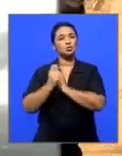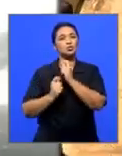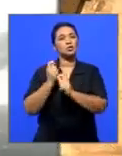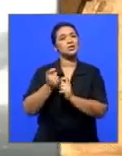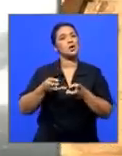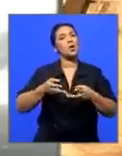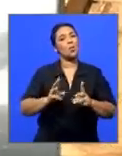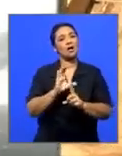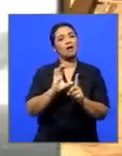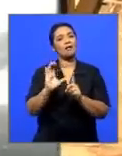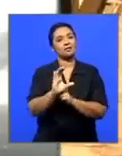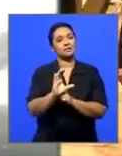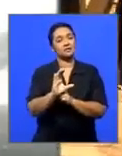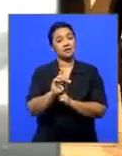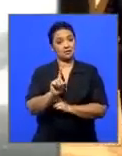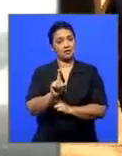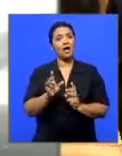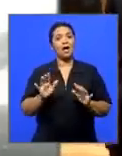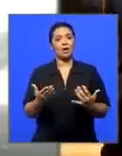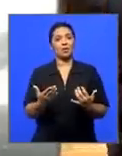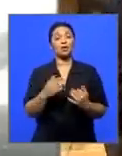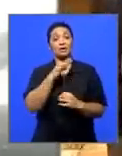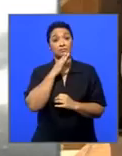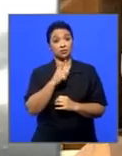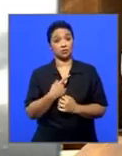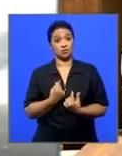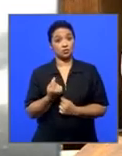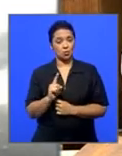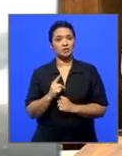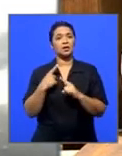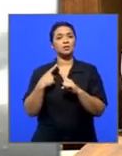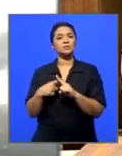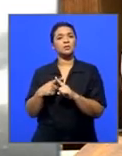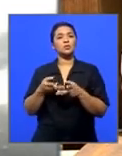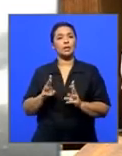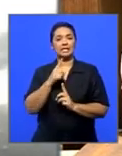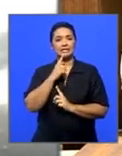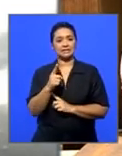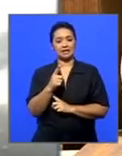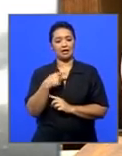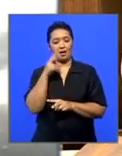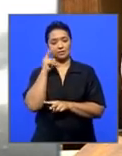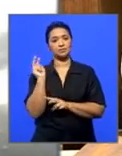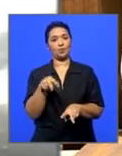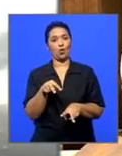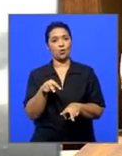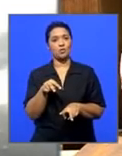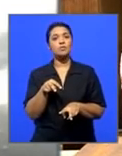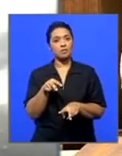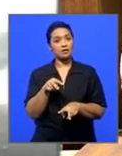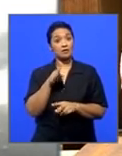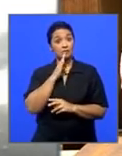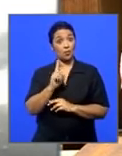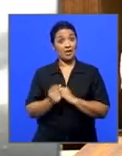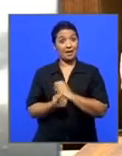African culture, where you get to do what in isiXhosa is called ukubonwa, because what happens